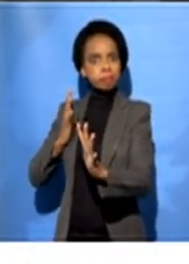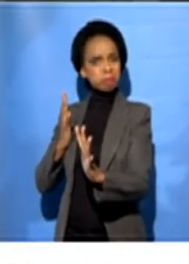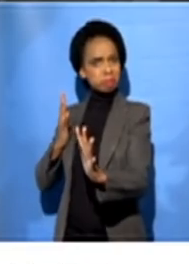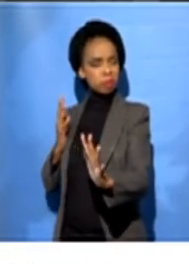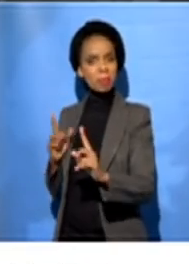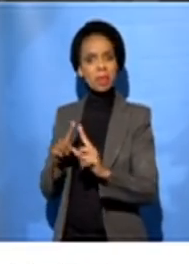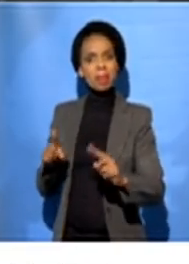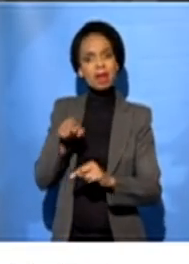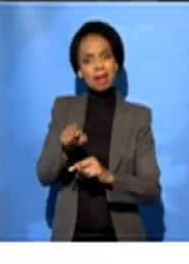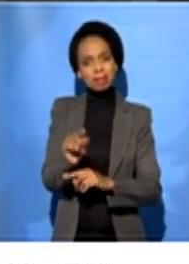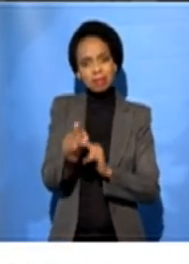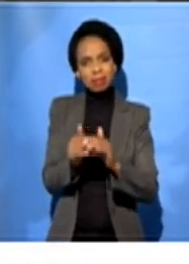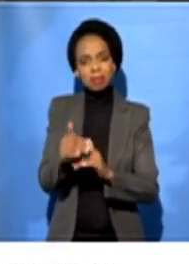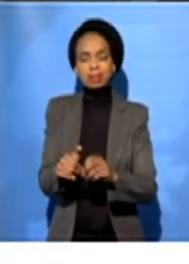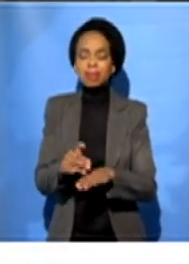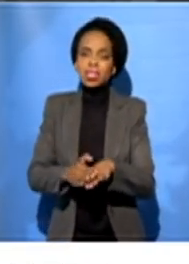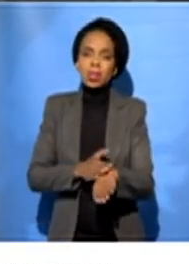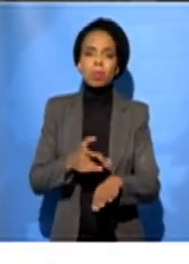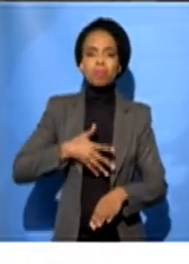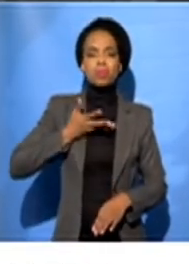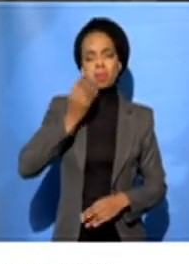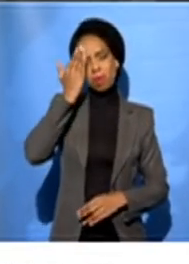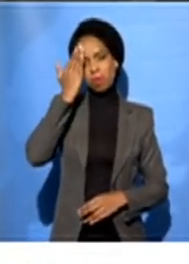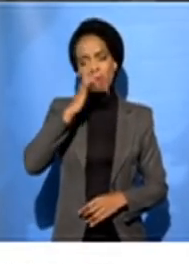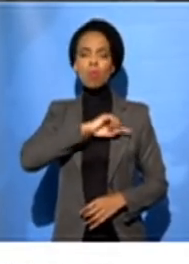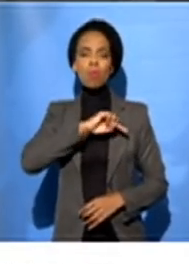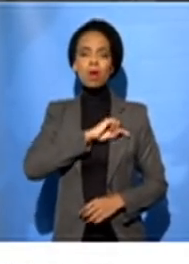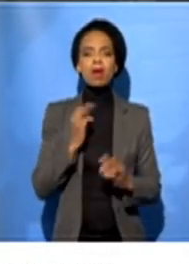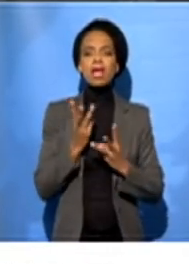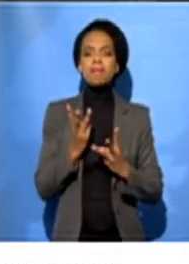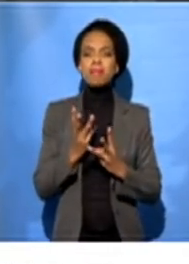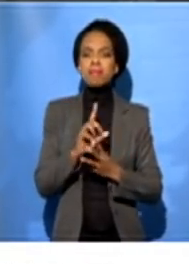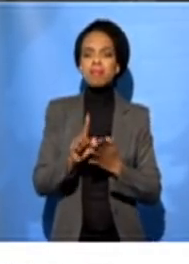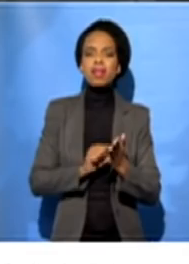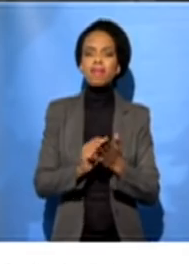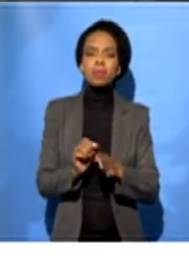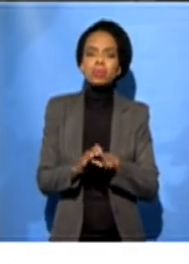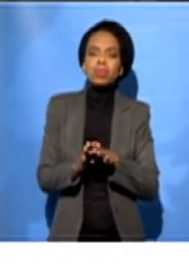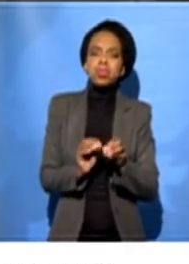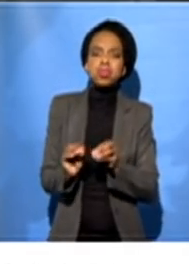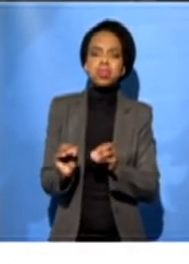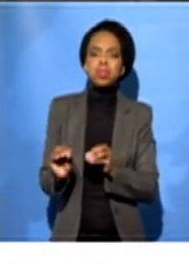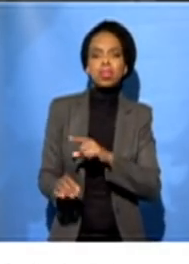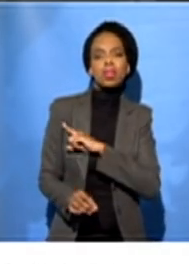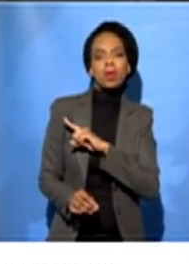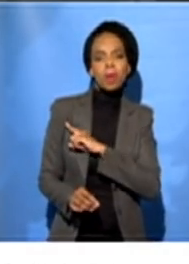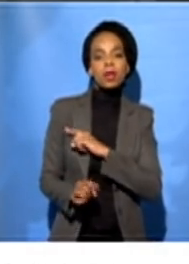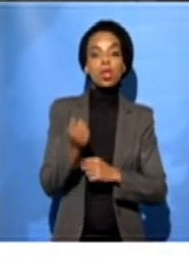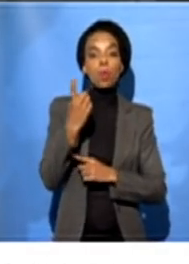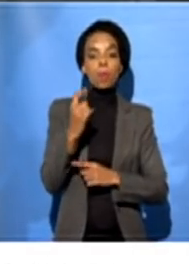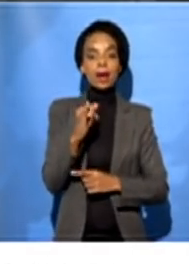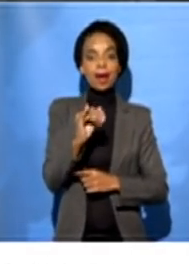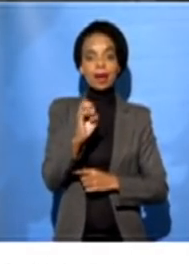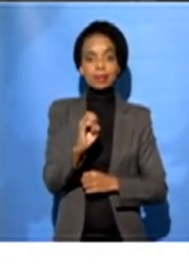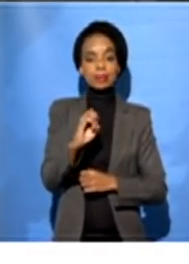slow, and I wanted to find out why were the people taking long to vote. And when we got inside, one of the electoral officers told us